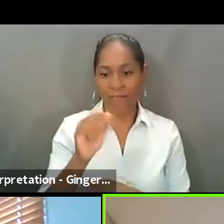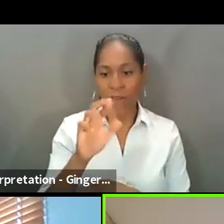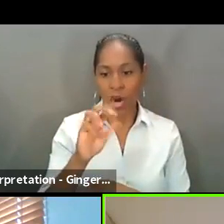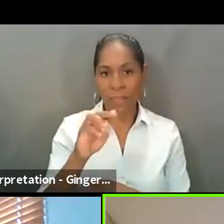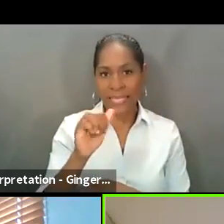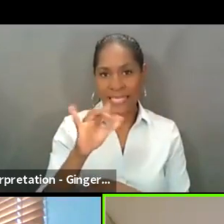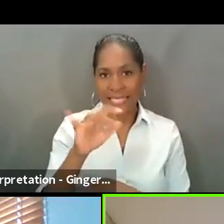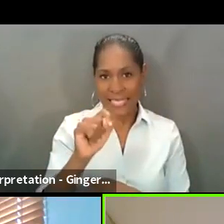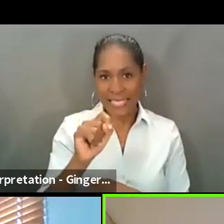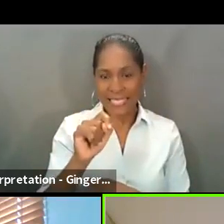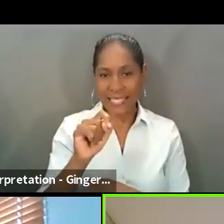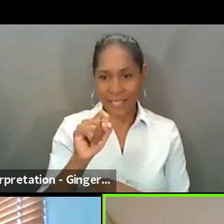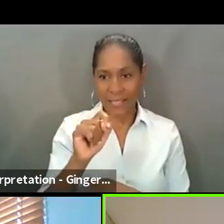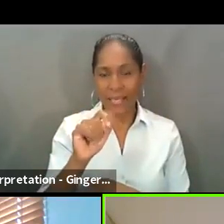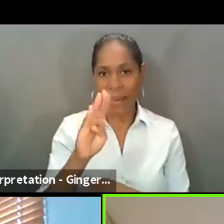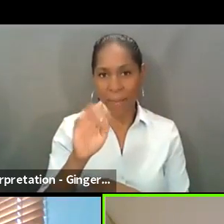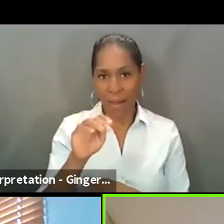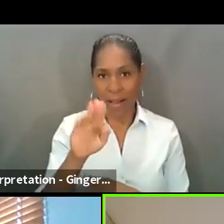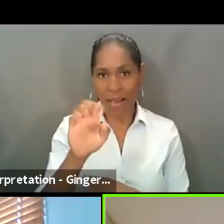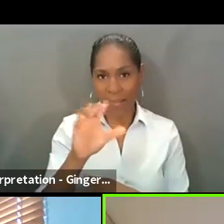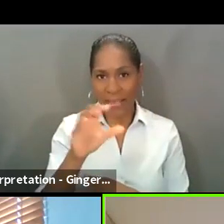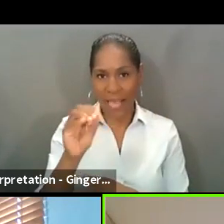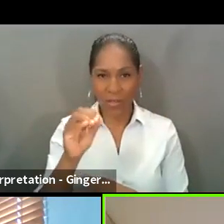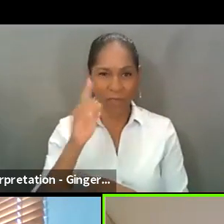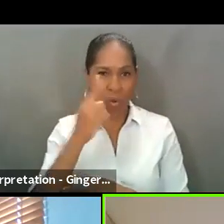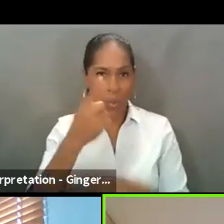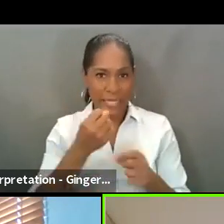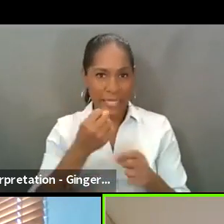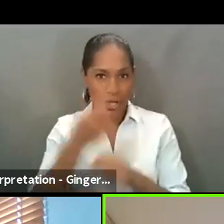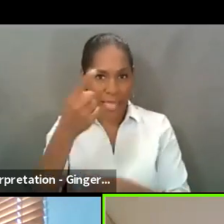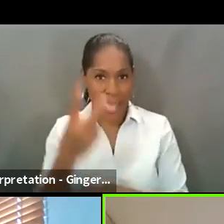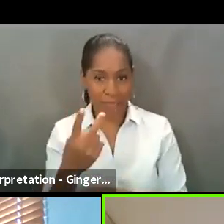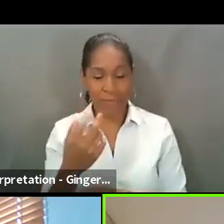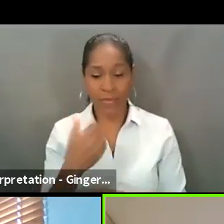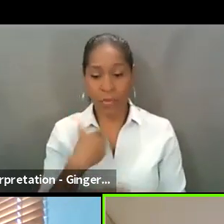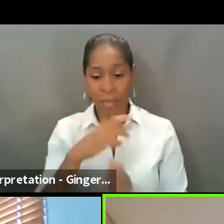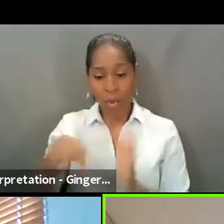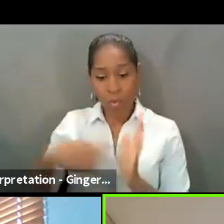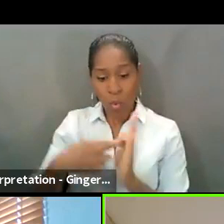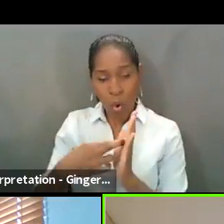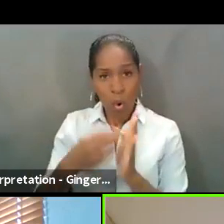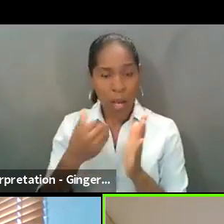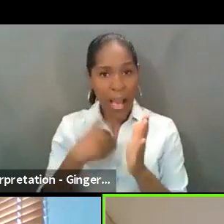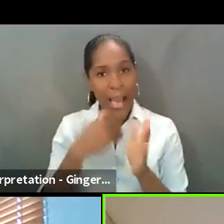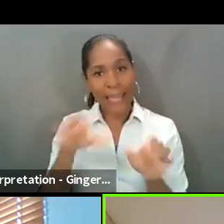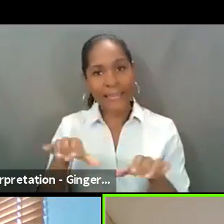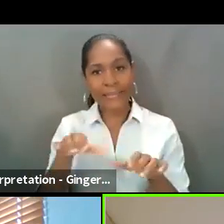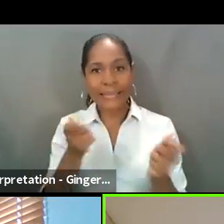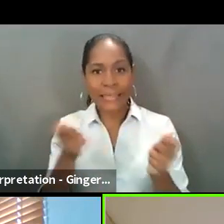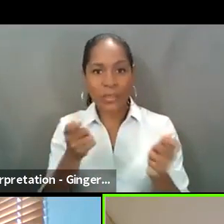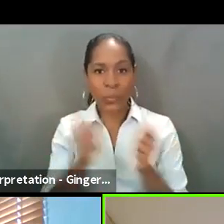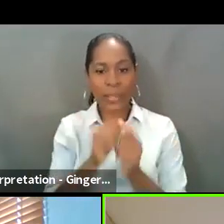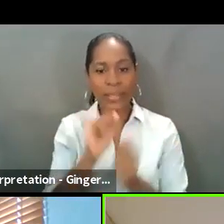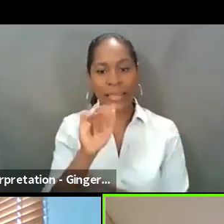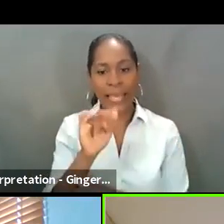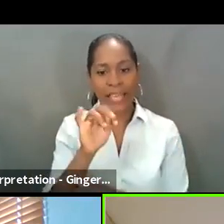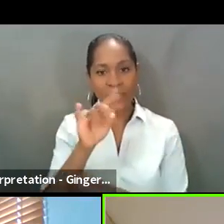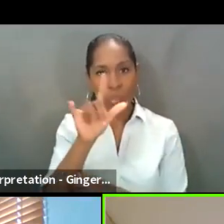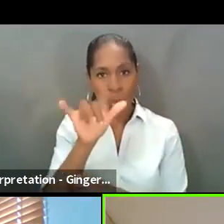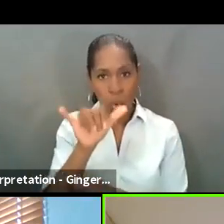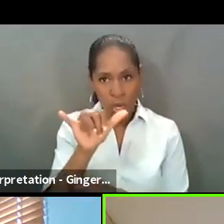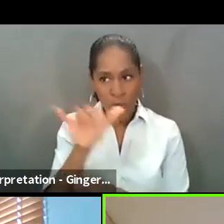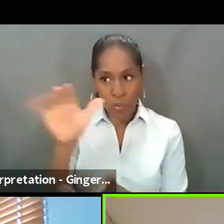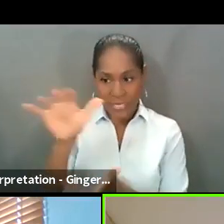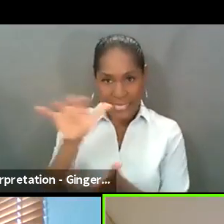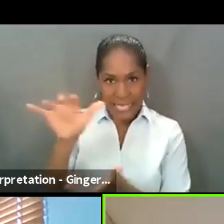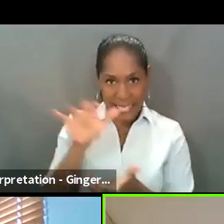And so my role with the COVID vaccine is dealing with the inventory, receiving, and helping to get